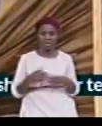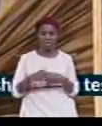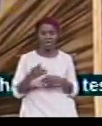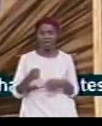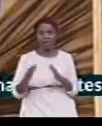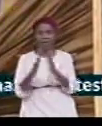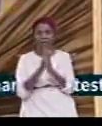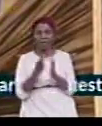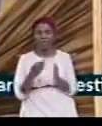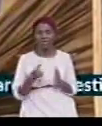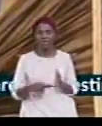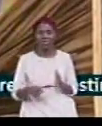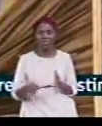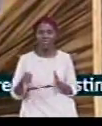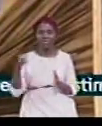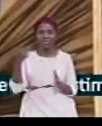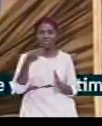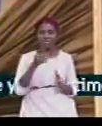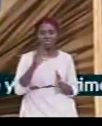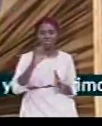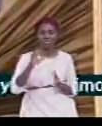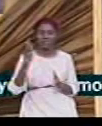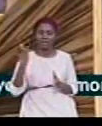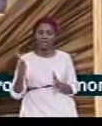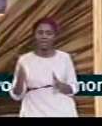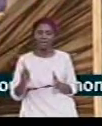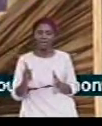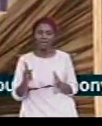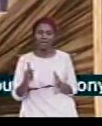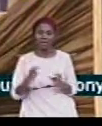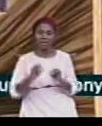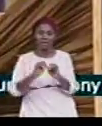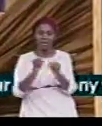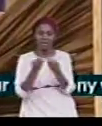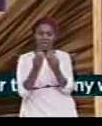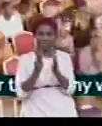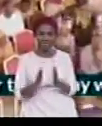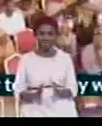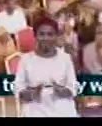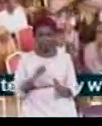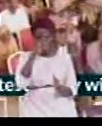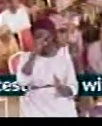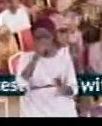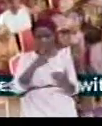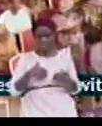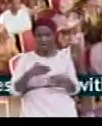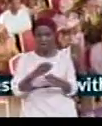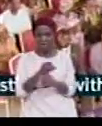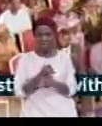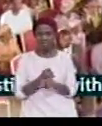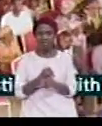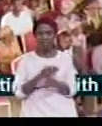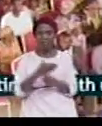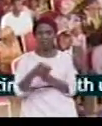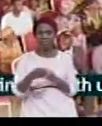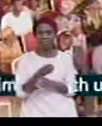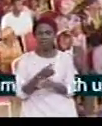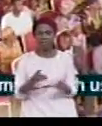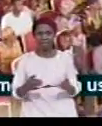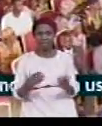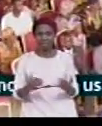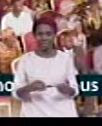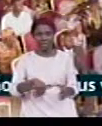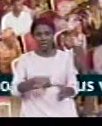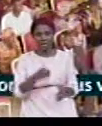he has received his total healing. Praise the Lord. And also all the way from Nigeria, Jimmy